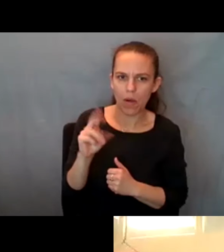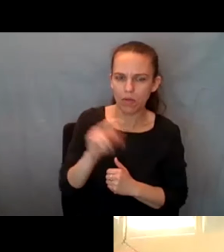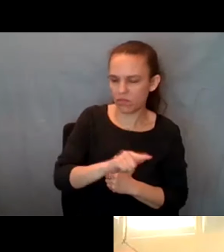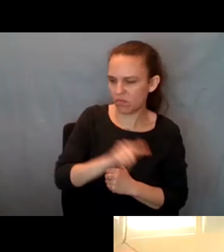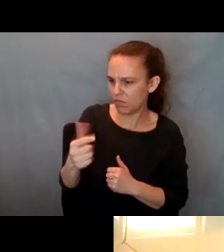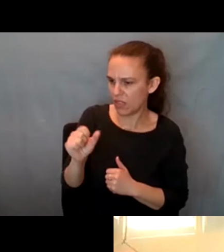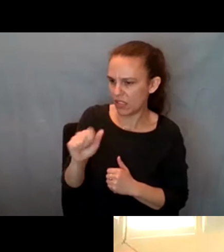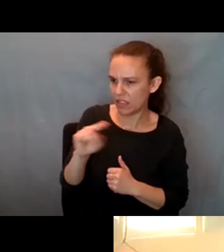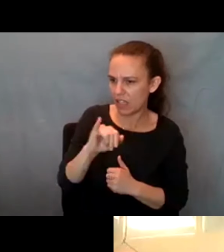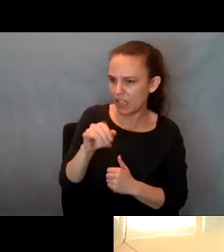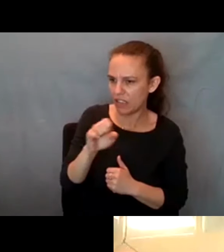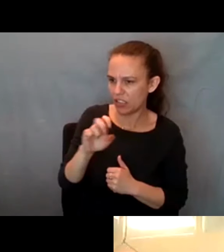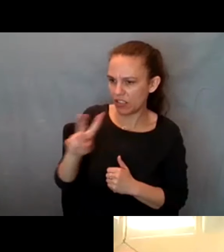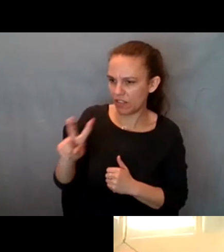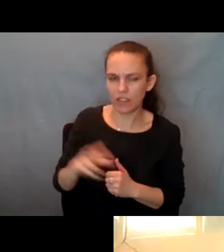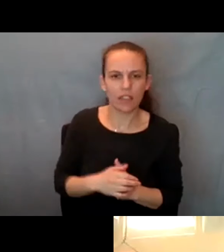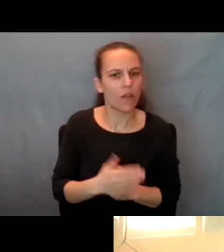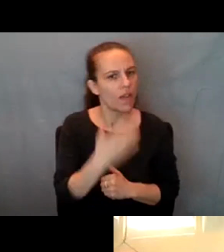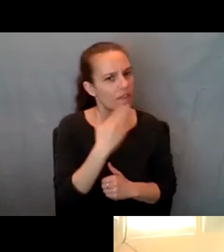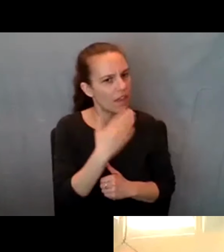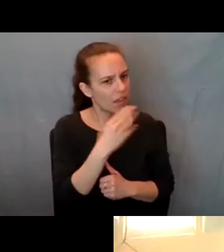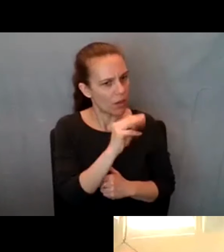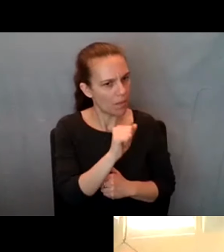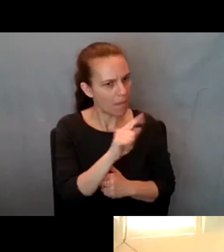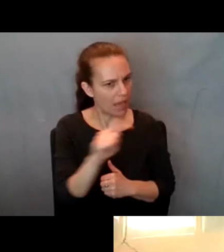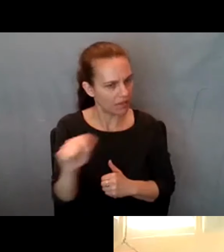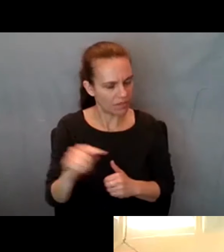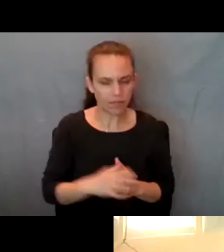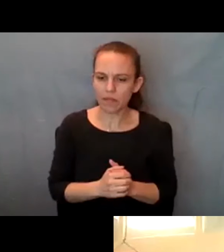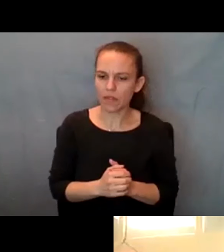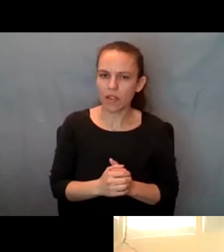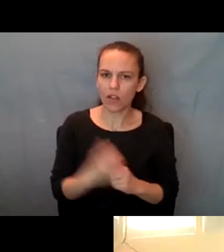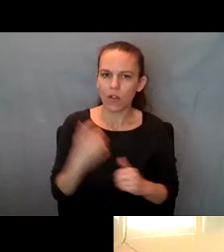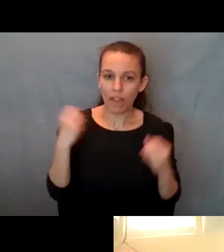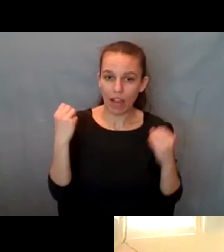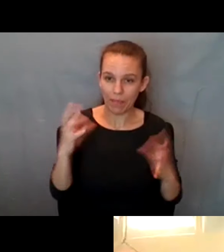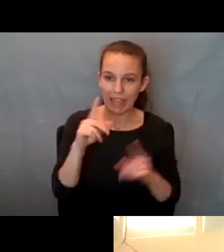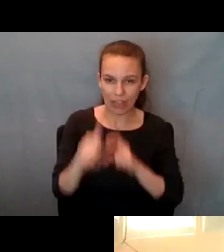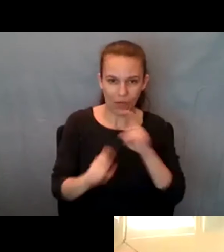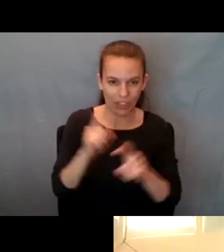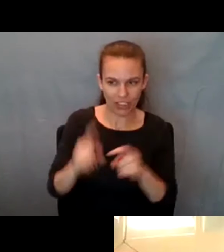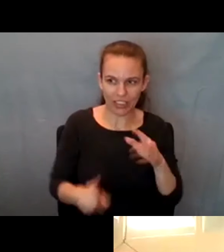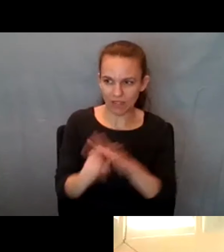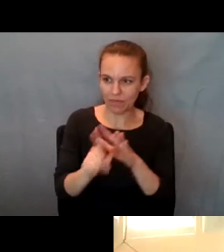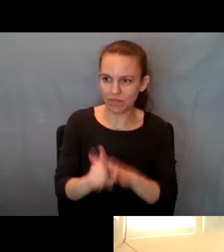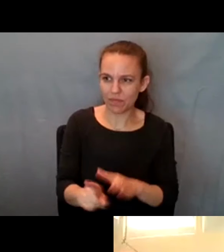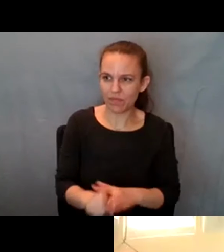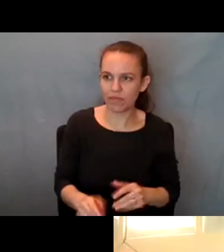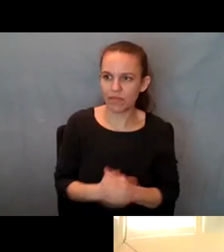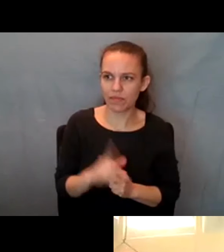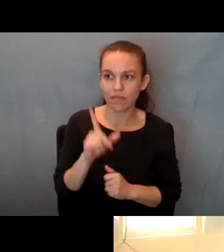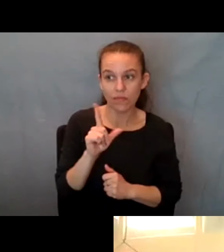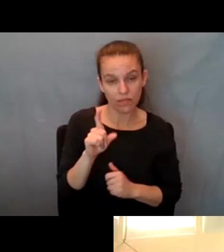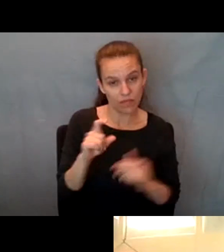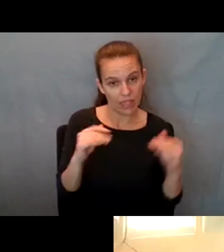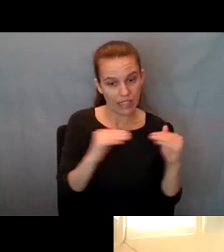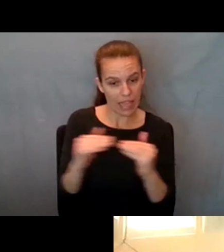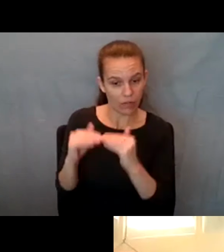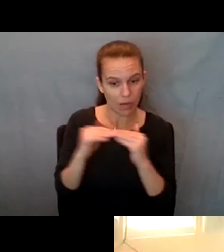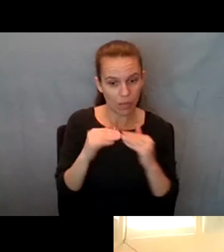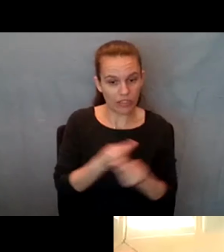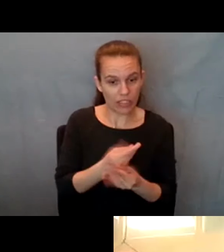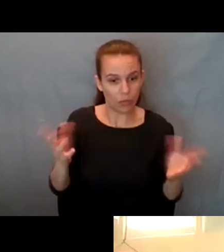Thank you, Matt. So I think we have many questions here. Is equitable distribution possible to